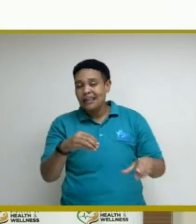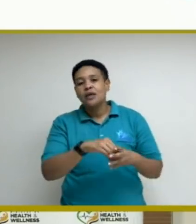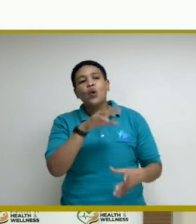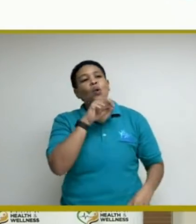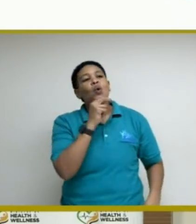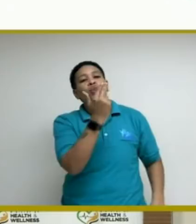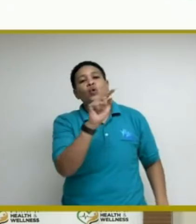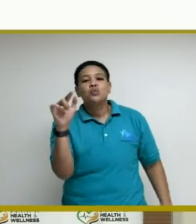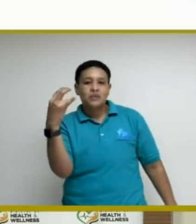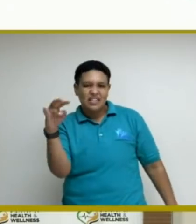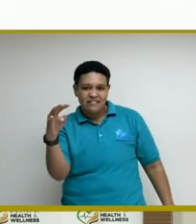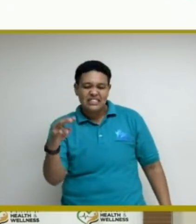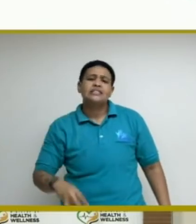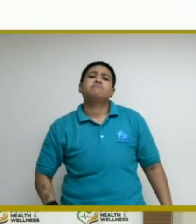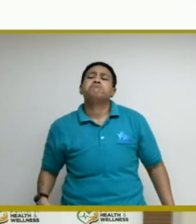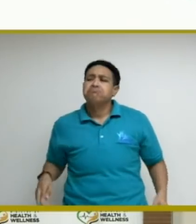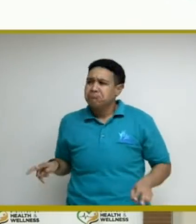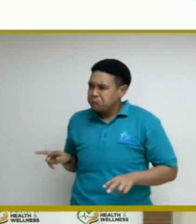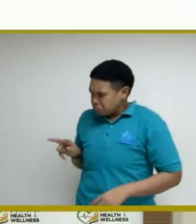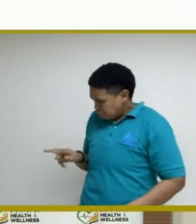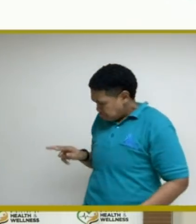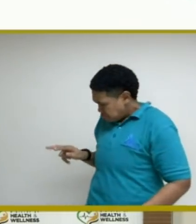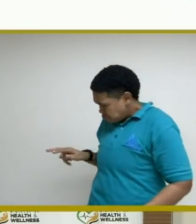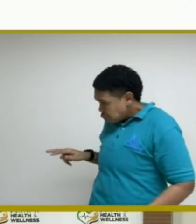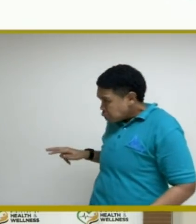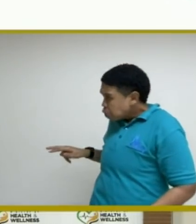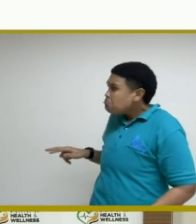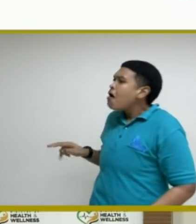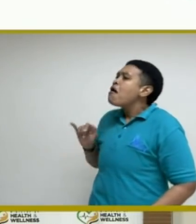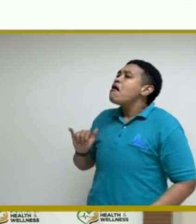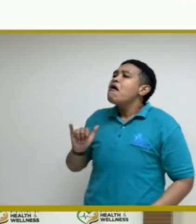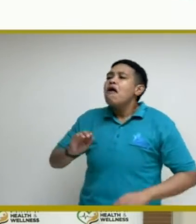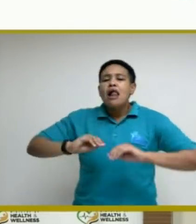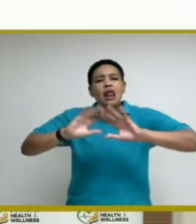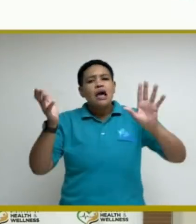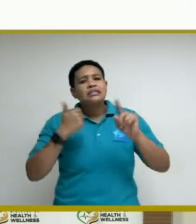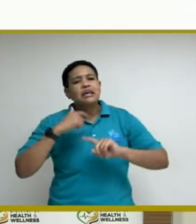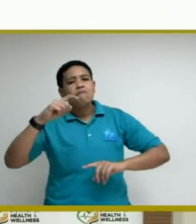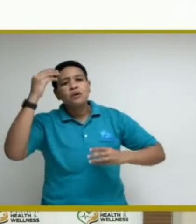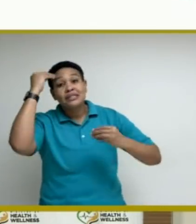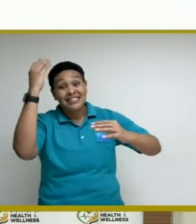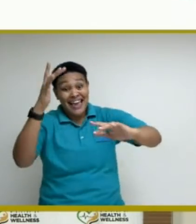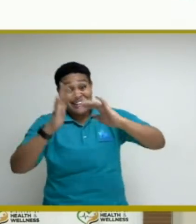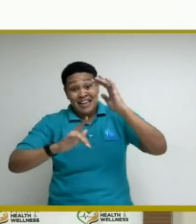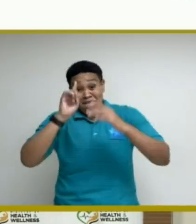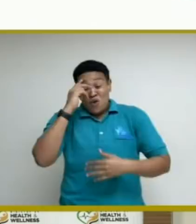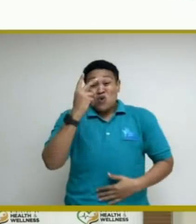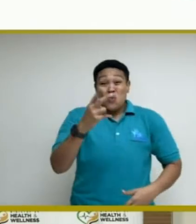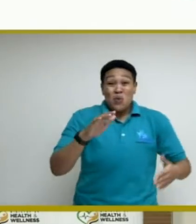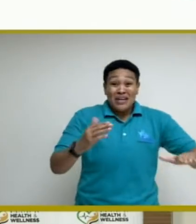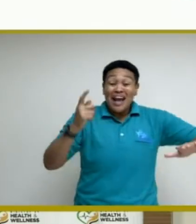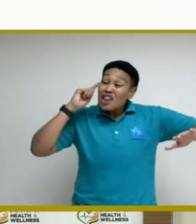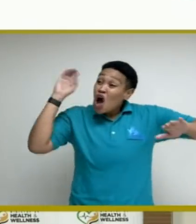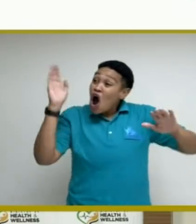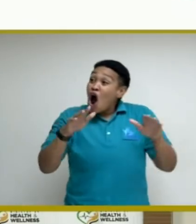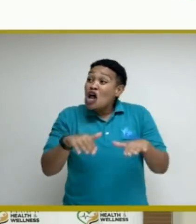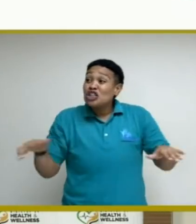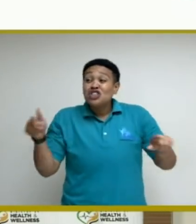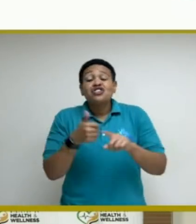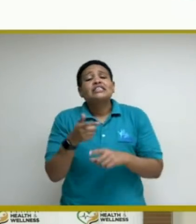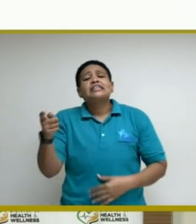17 years. So I must say that except for 2 of these deaths, all these children